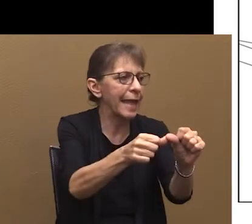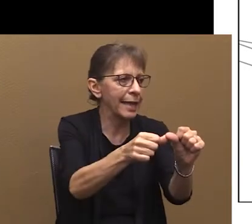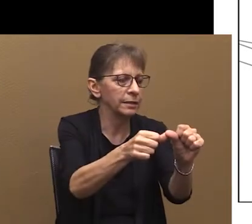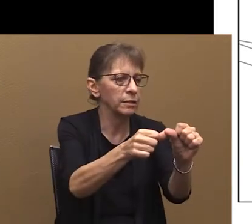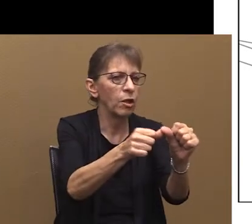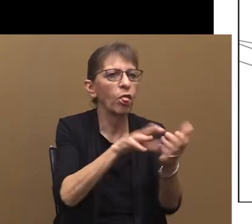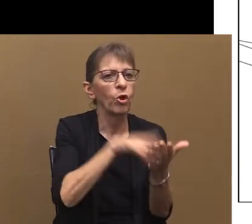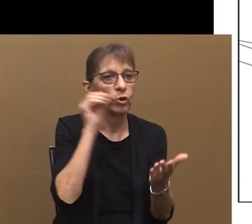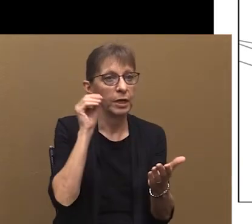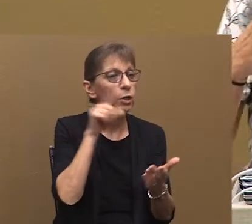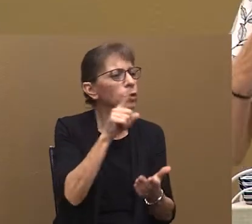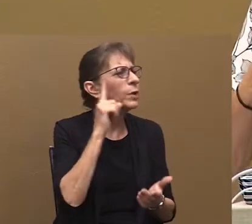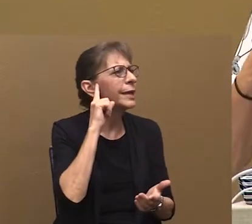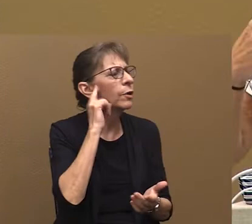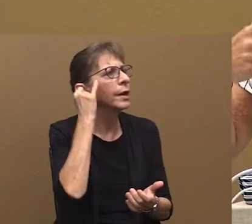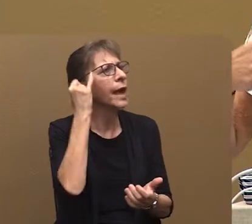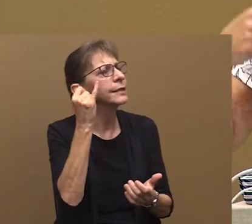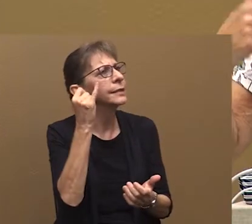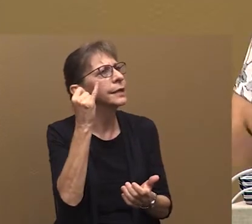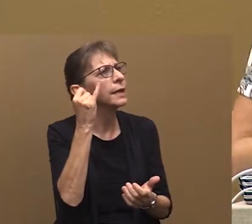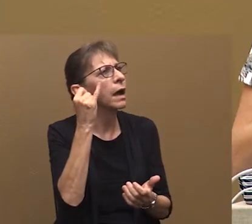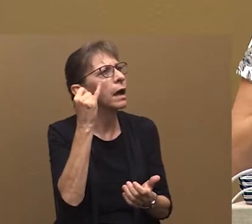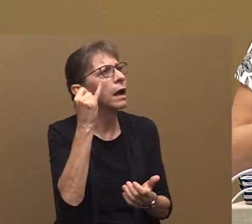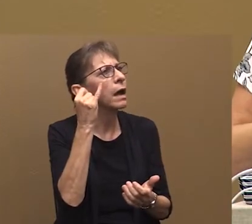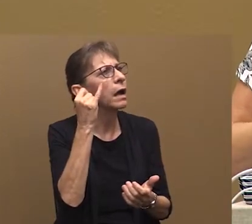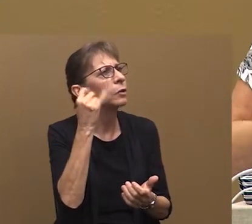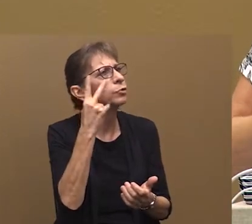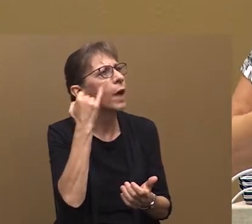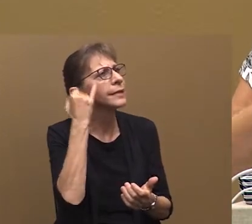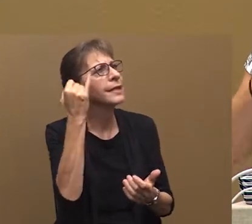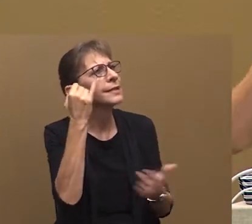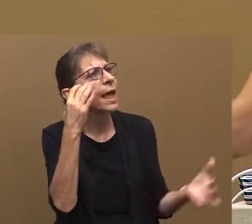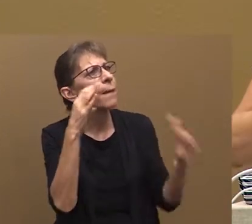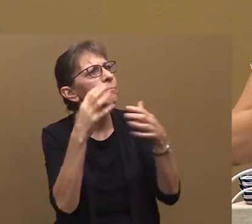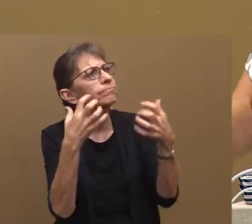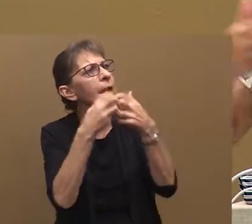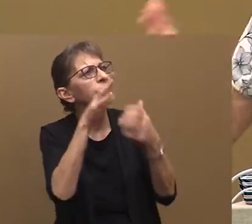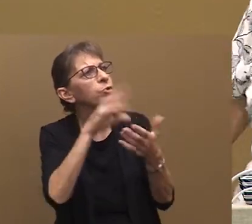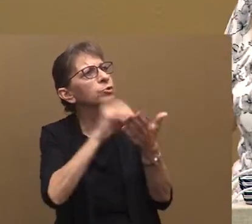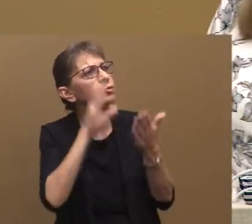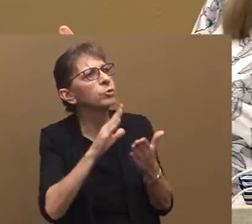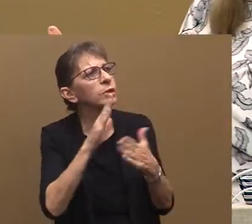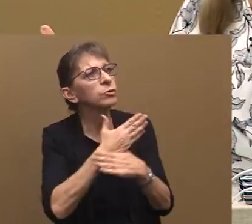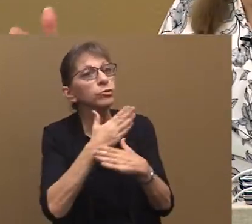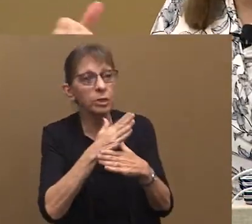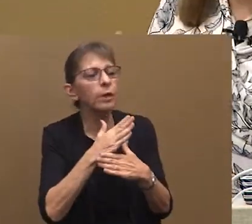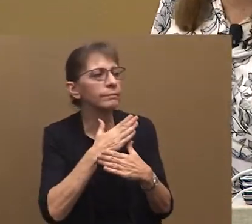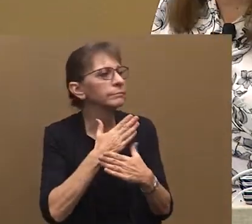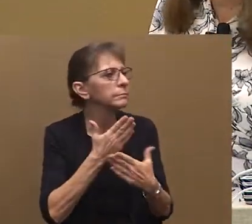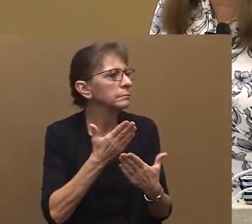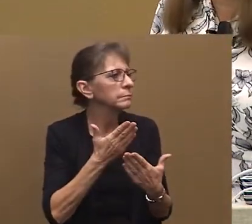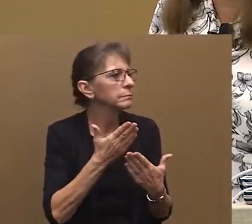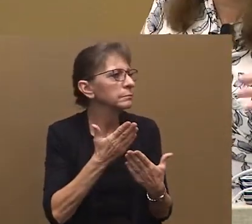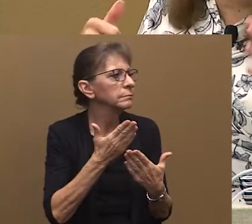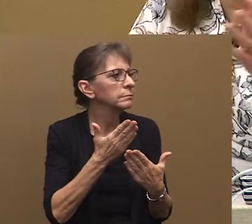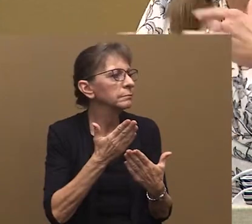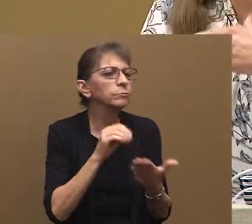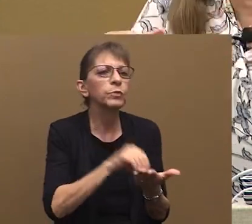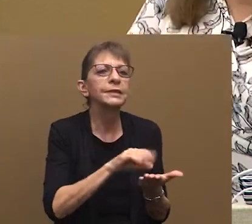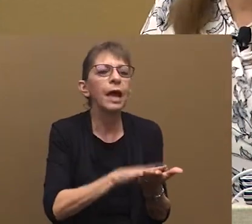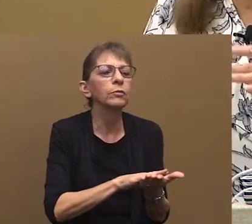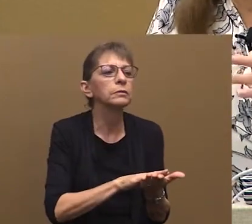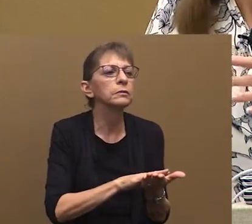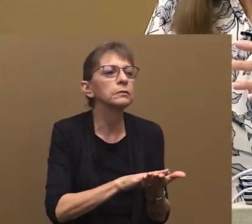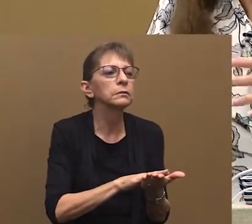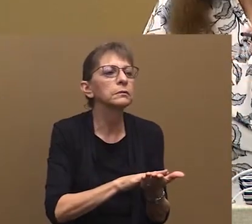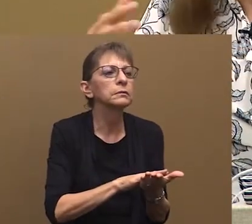learning. If you hear an idea or two that might match with one of your students or something that you could share with a colleague, write